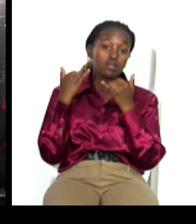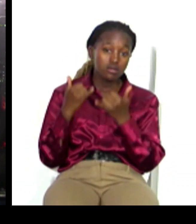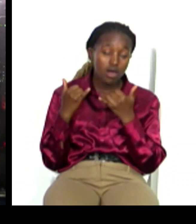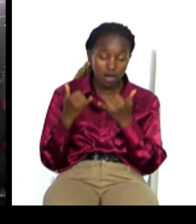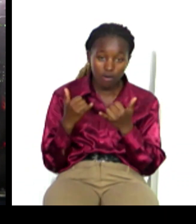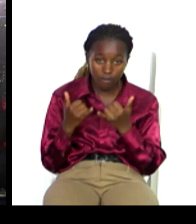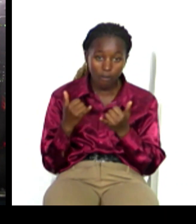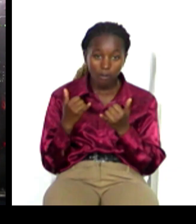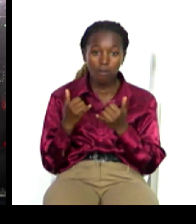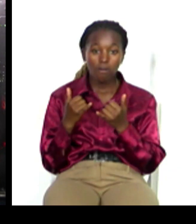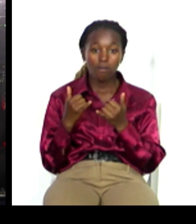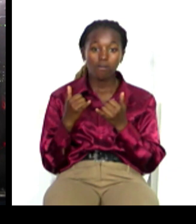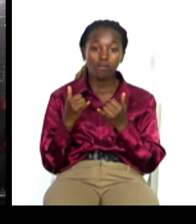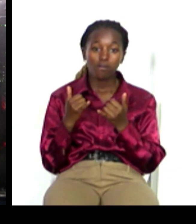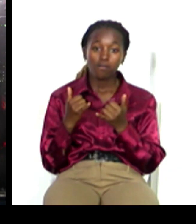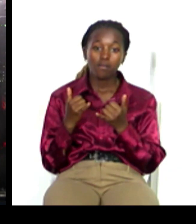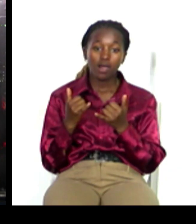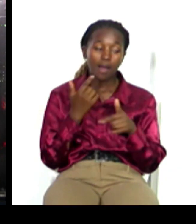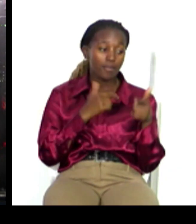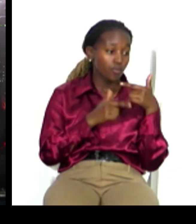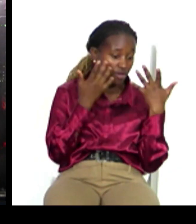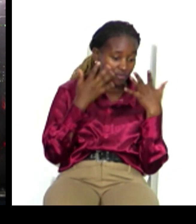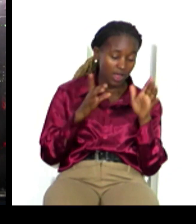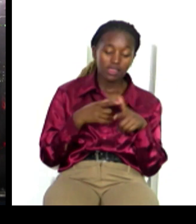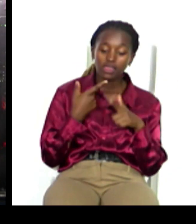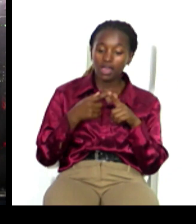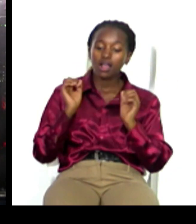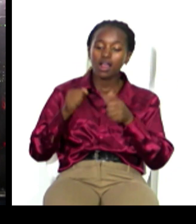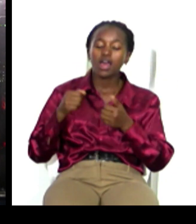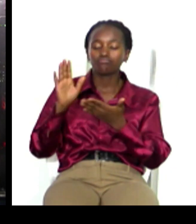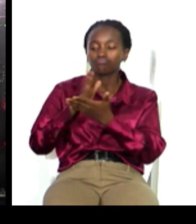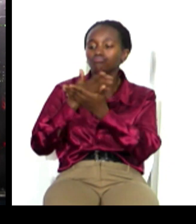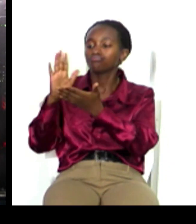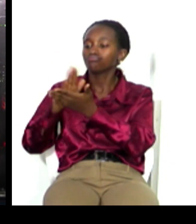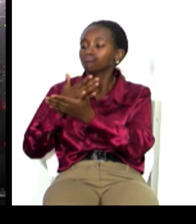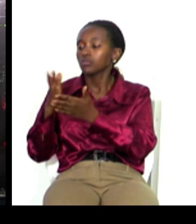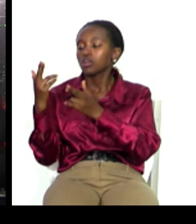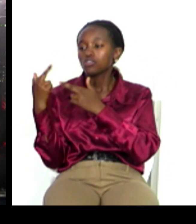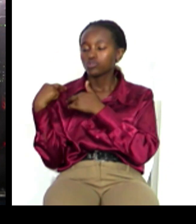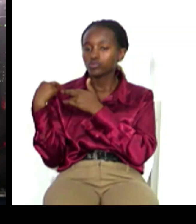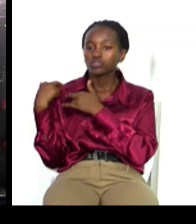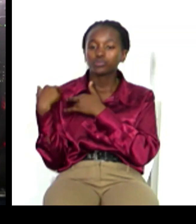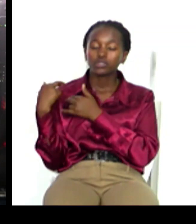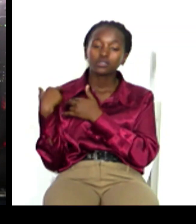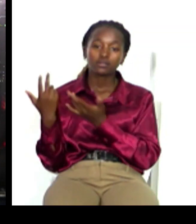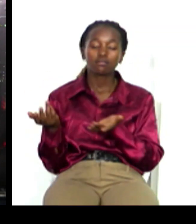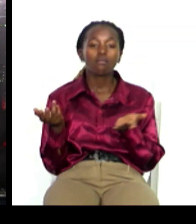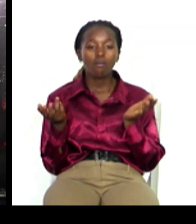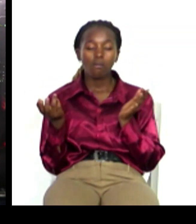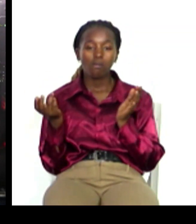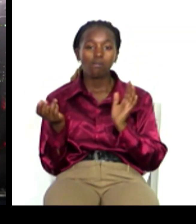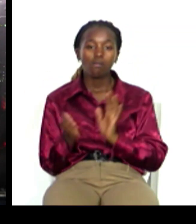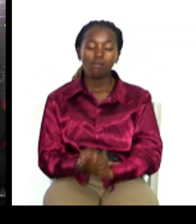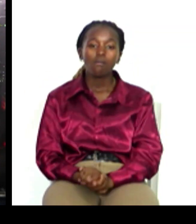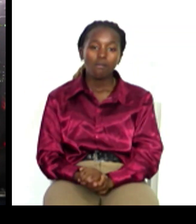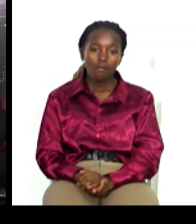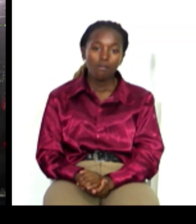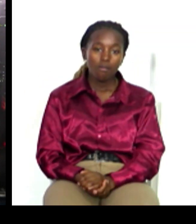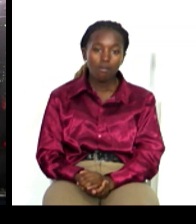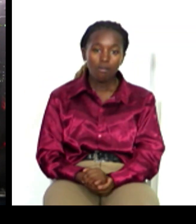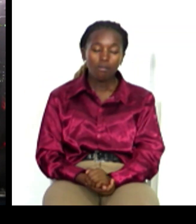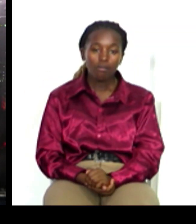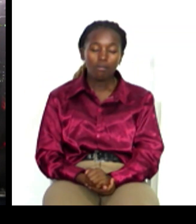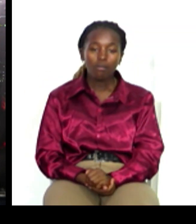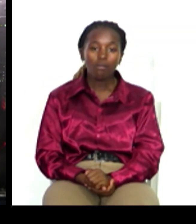zako, kiambia watu bye, uanze kusema huyu atashikilia hii, huyu ashikilie hii, ama tuende vote, mchague nani mnataka kuwa party leader. Haya,